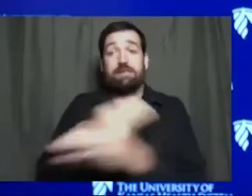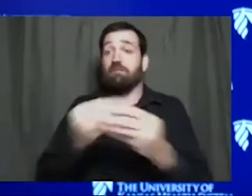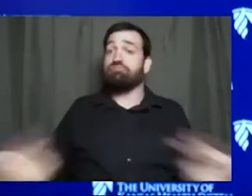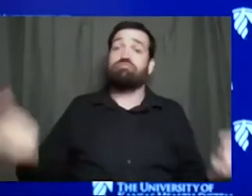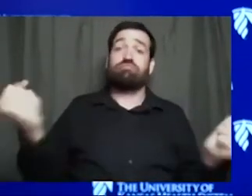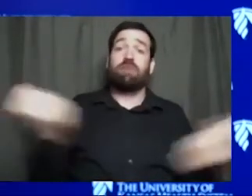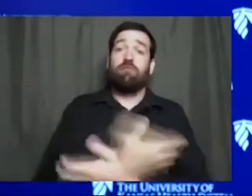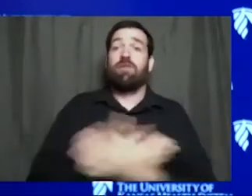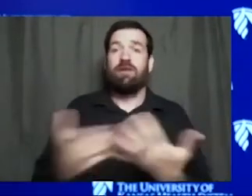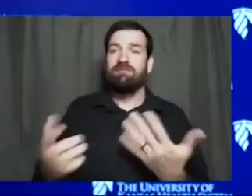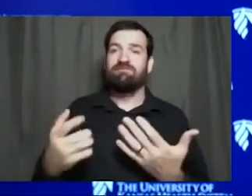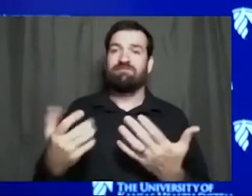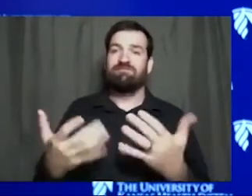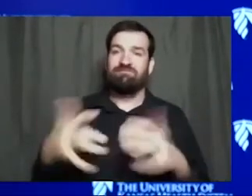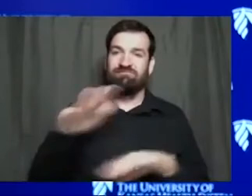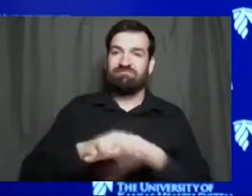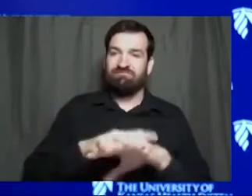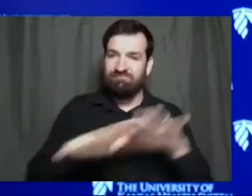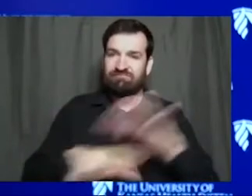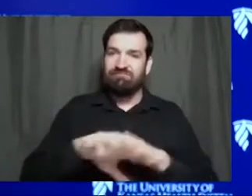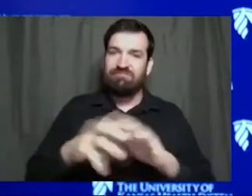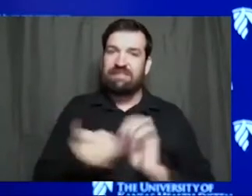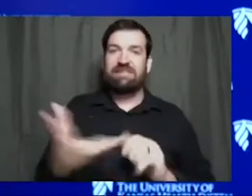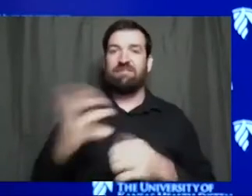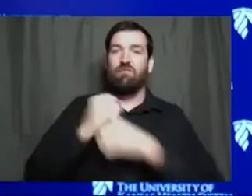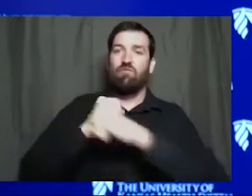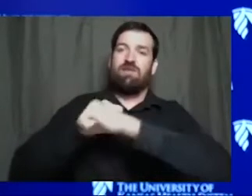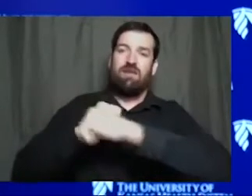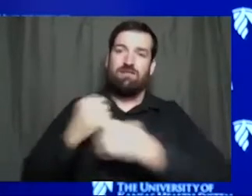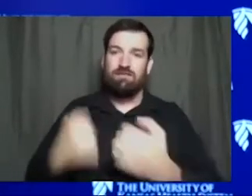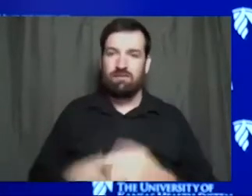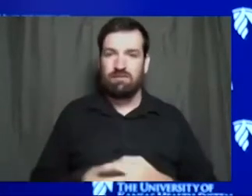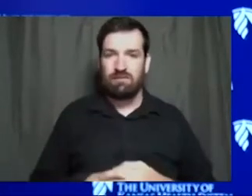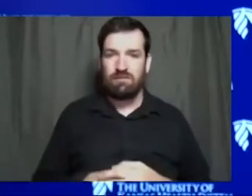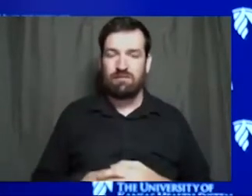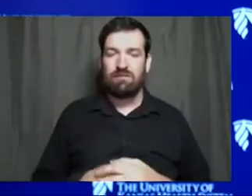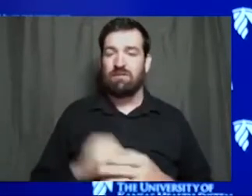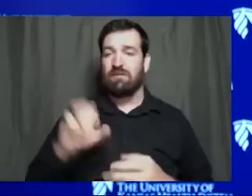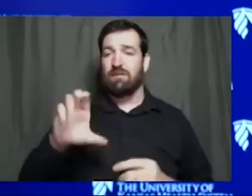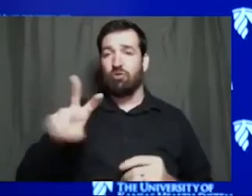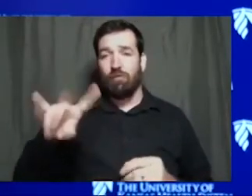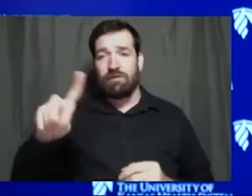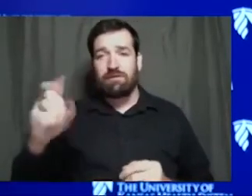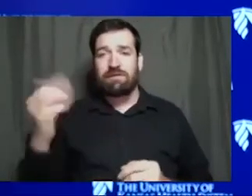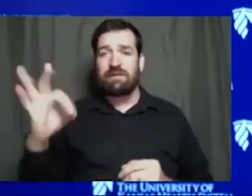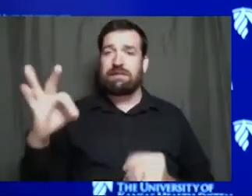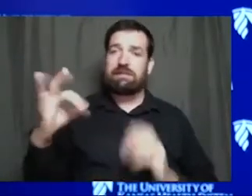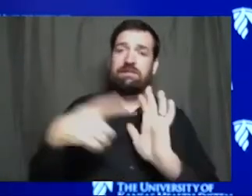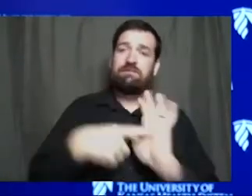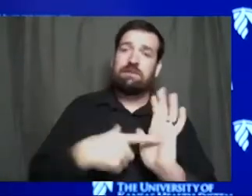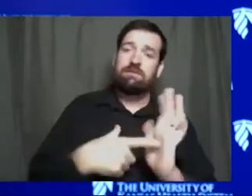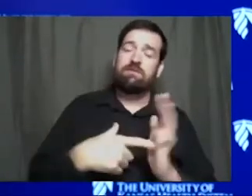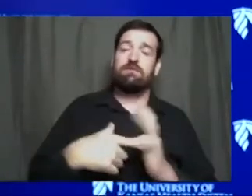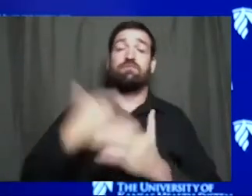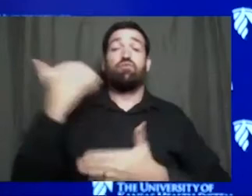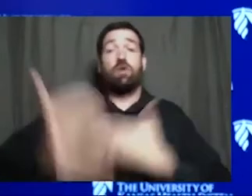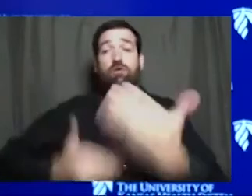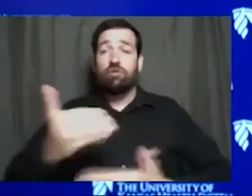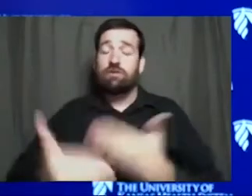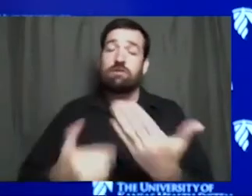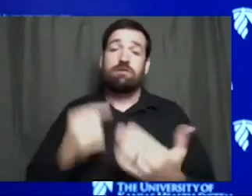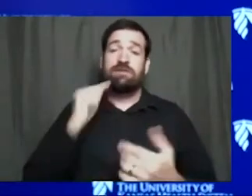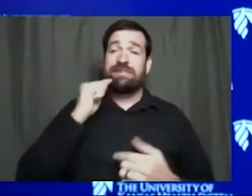of COVID-19. All of those disease symptoms and progression to severe disease,